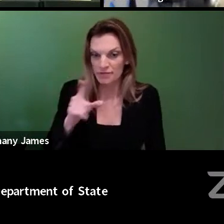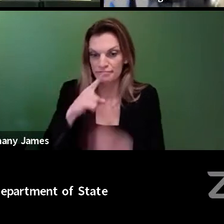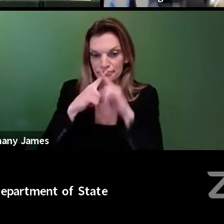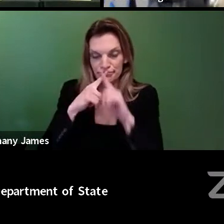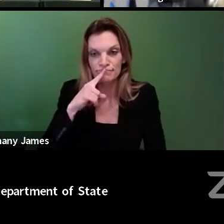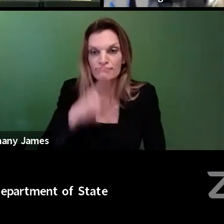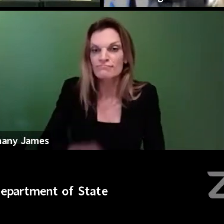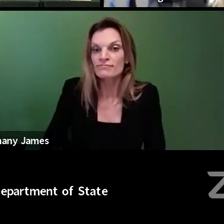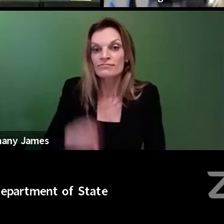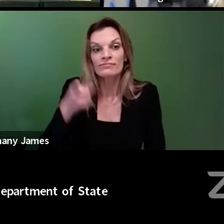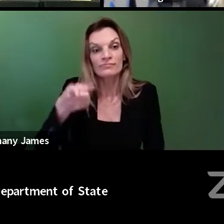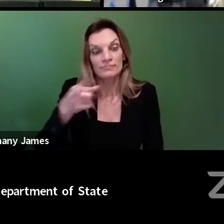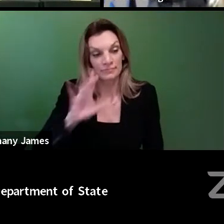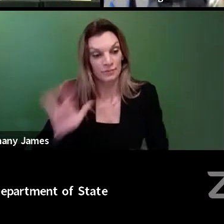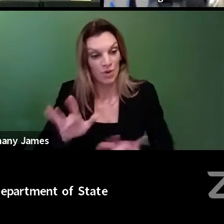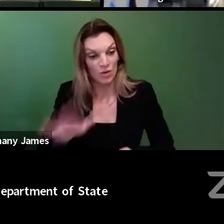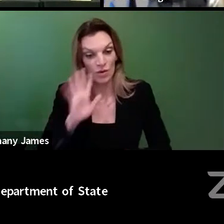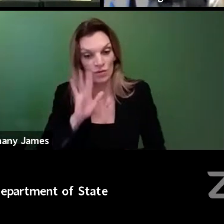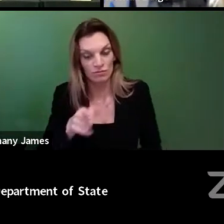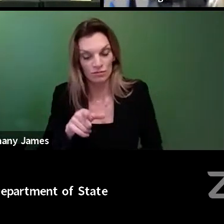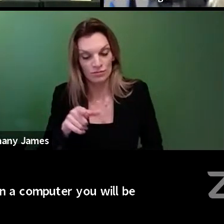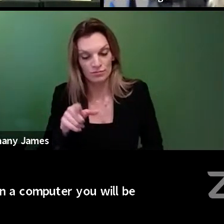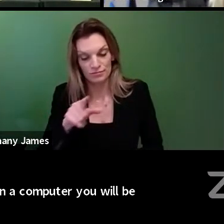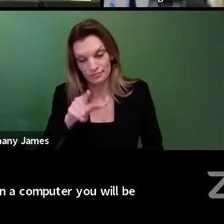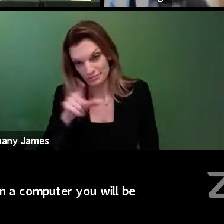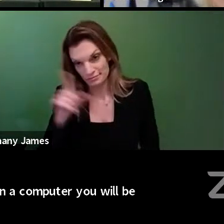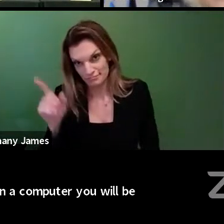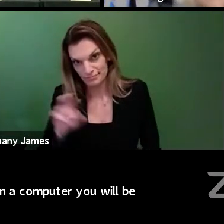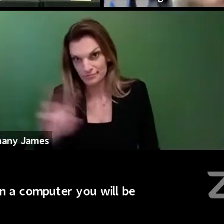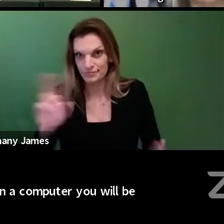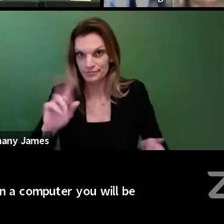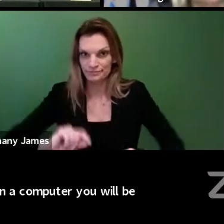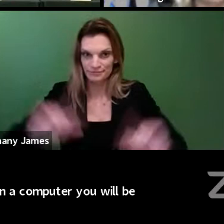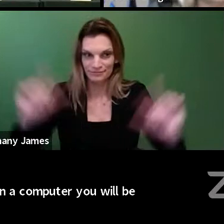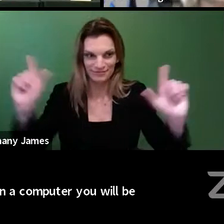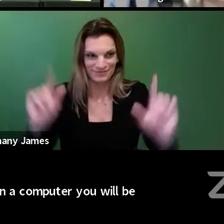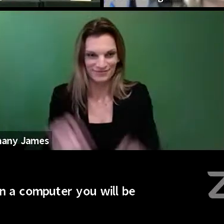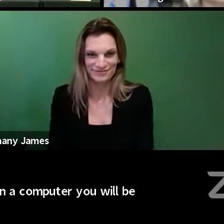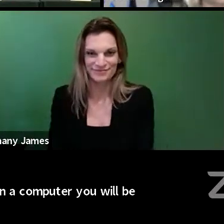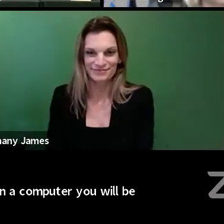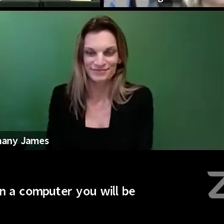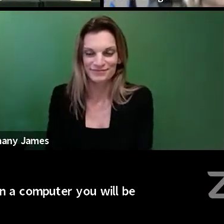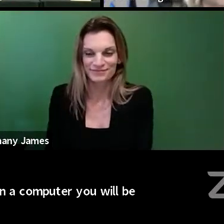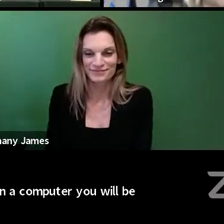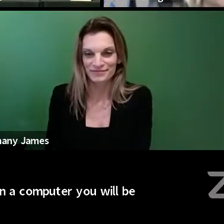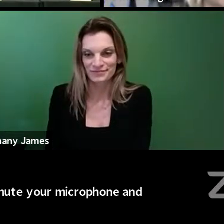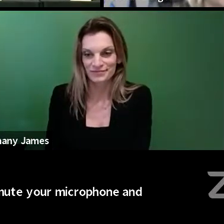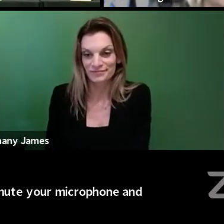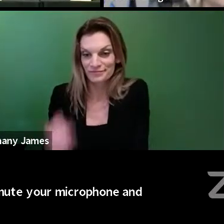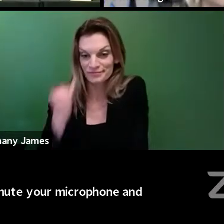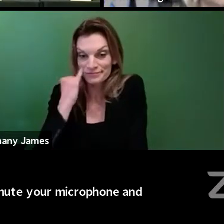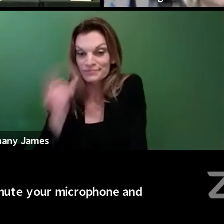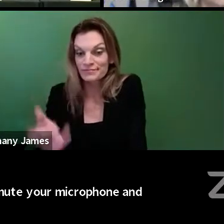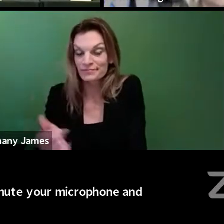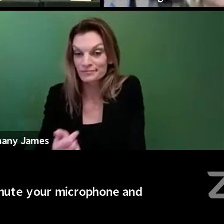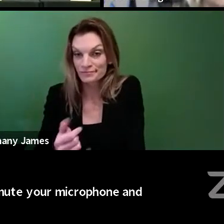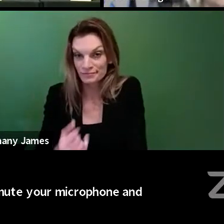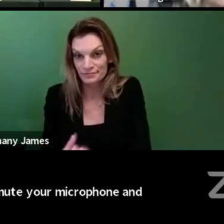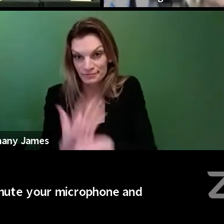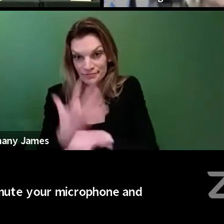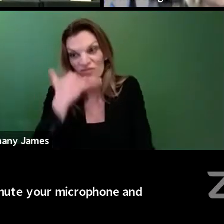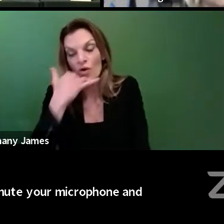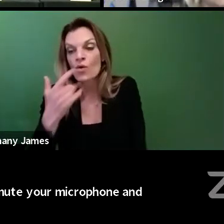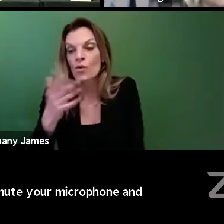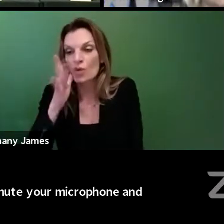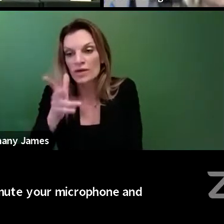on a computer, you will be prompted by the Zoom app to unmute your microphone and speak. If you are on the phone, a voice will say that